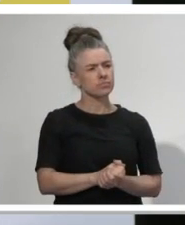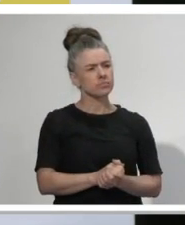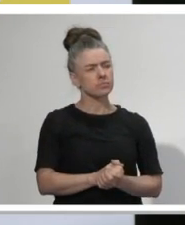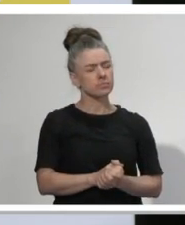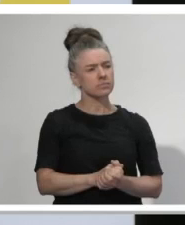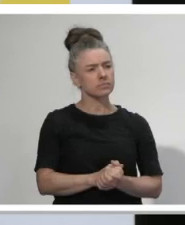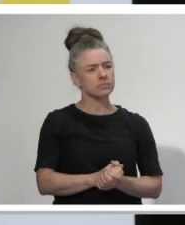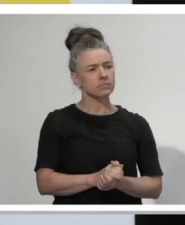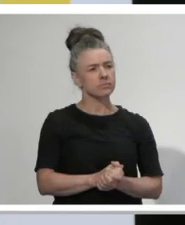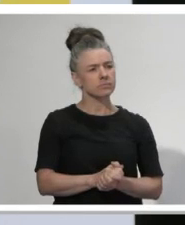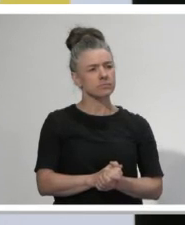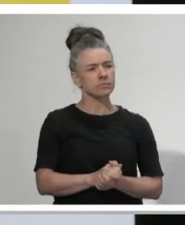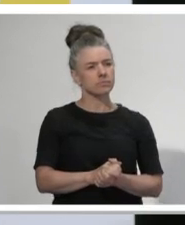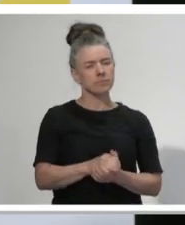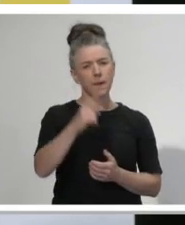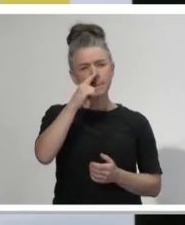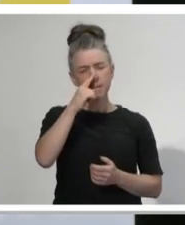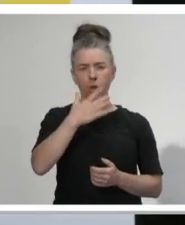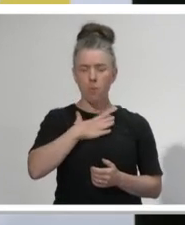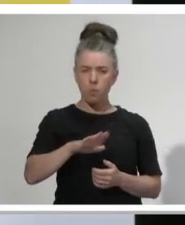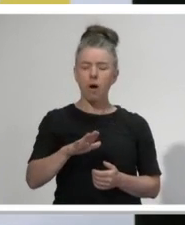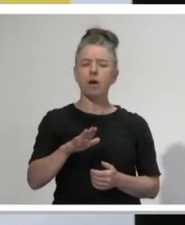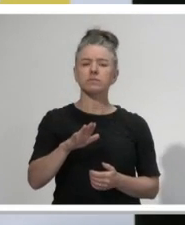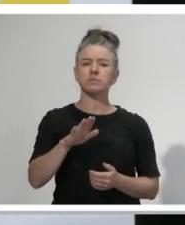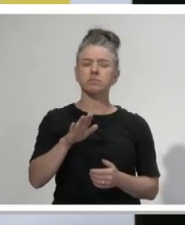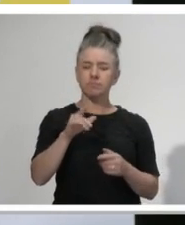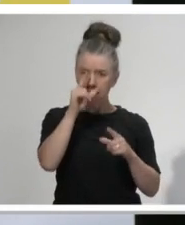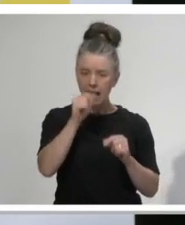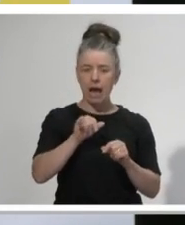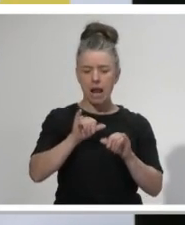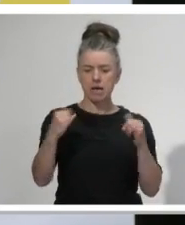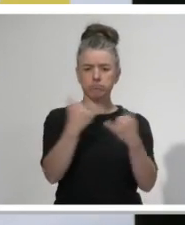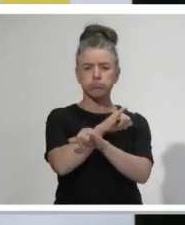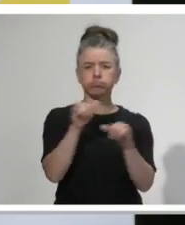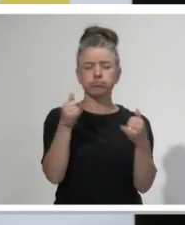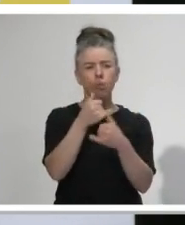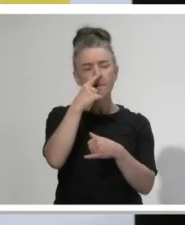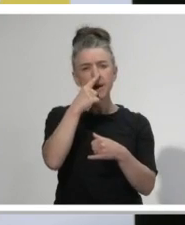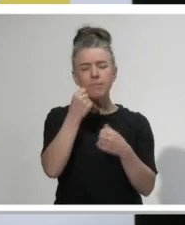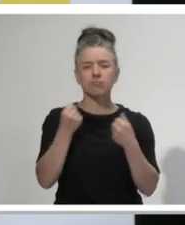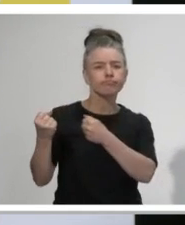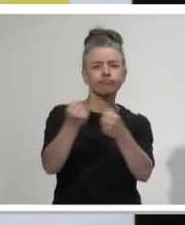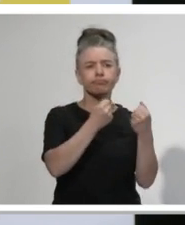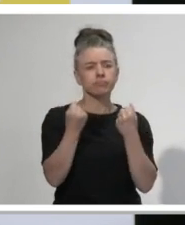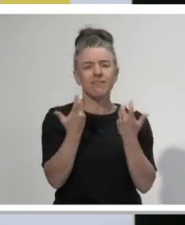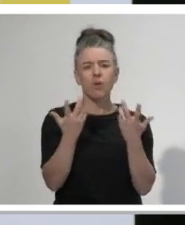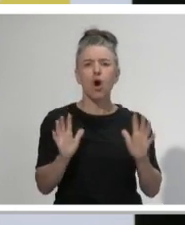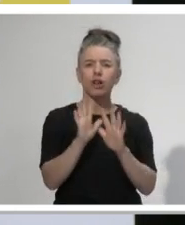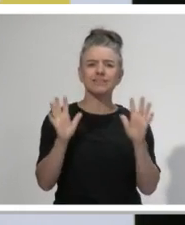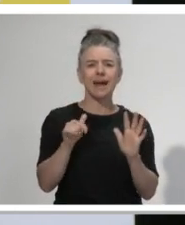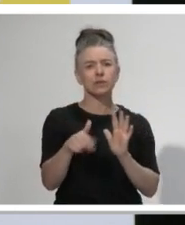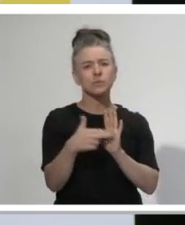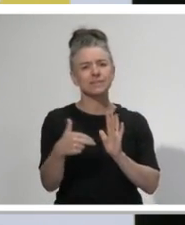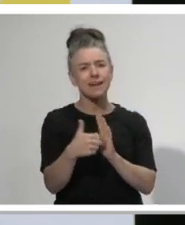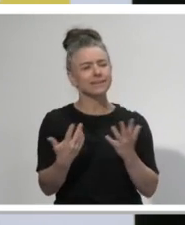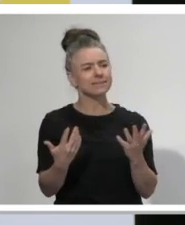for domestic travel to be included under level 2. Is that something the government will relook at? As the Prime Minister said yesterday, we're still